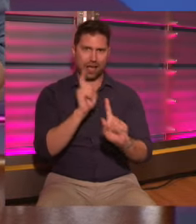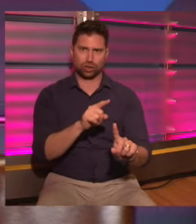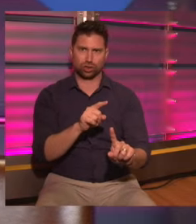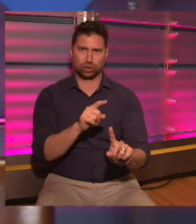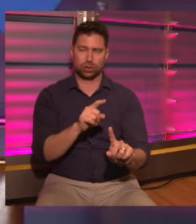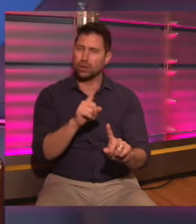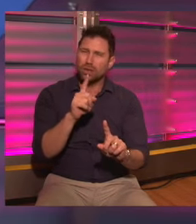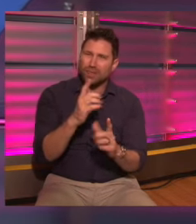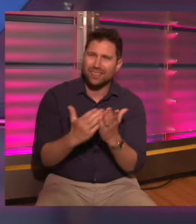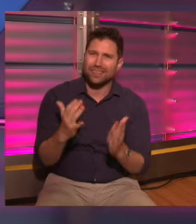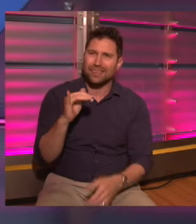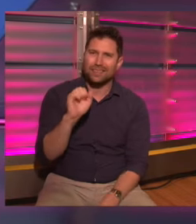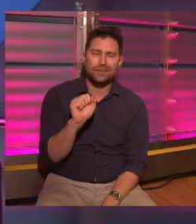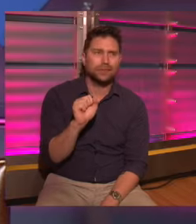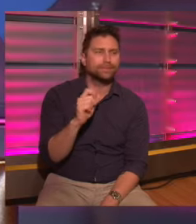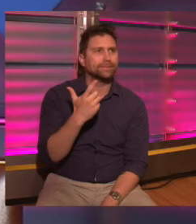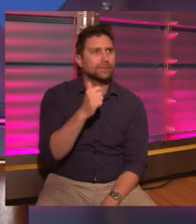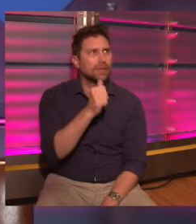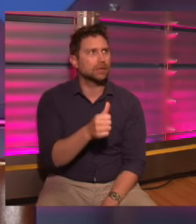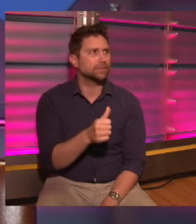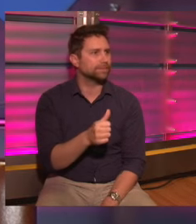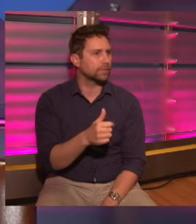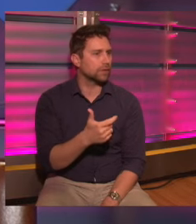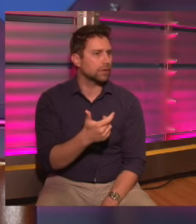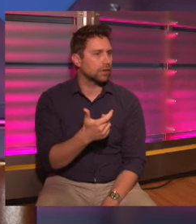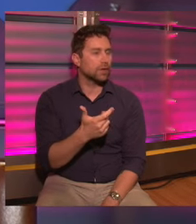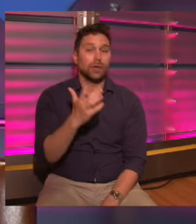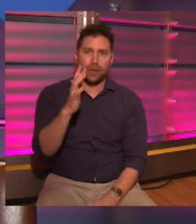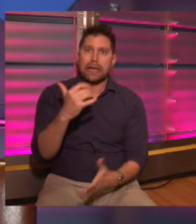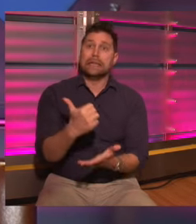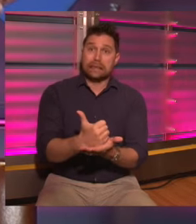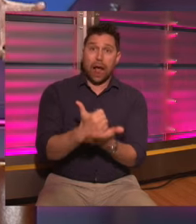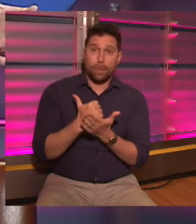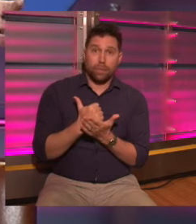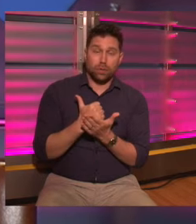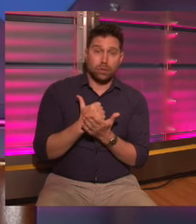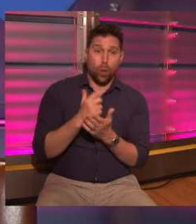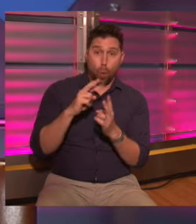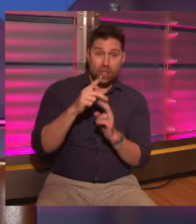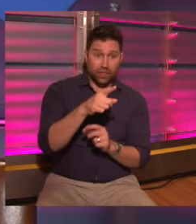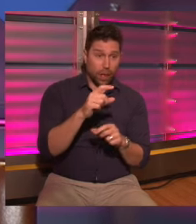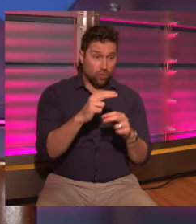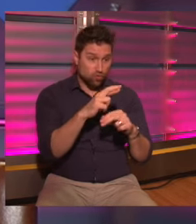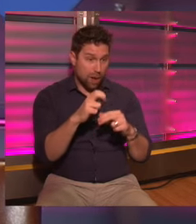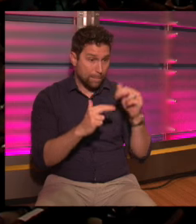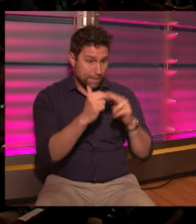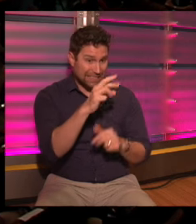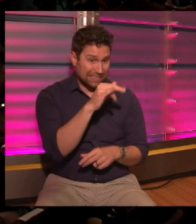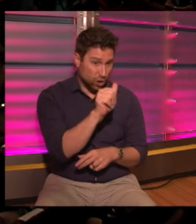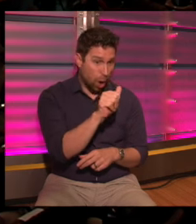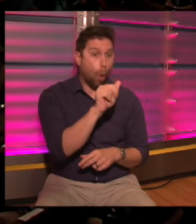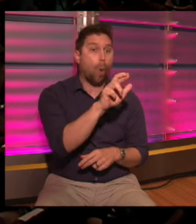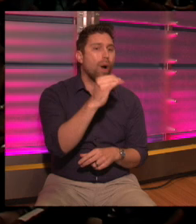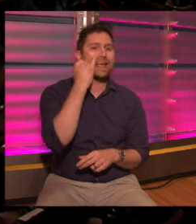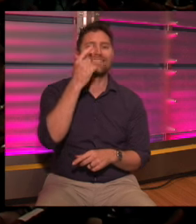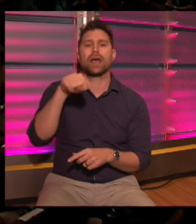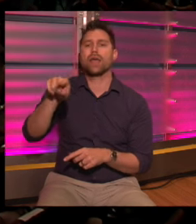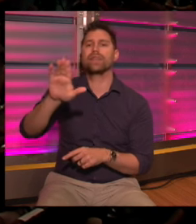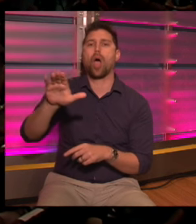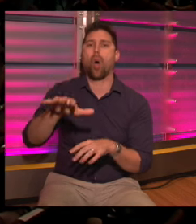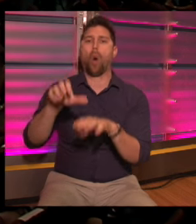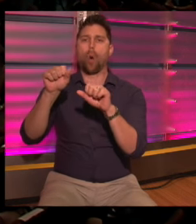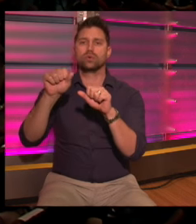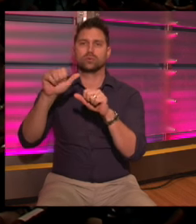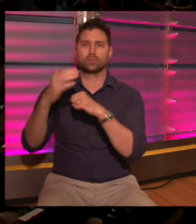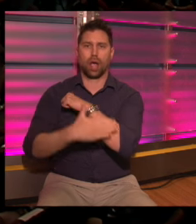is, it doesn't, you know, it's helpful whether or not they're rebuilding Syria or if they're in the host countries currently, because then